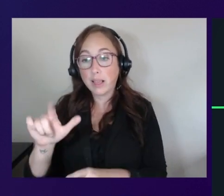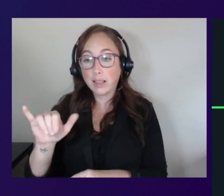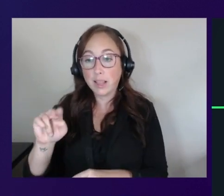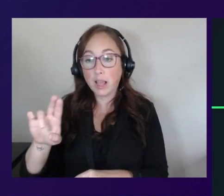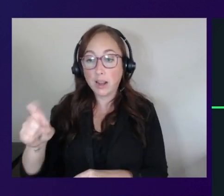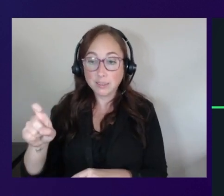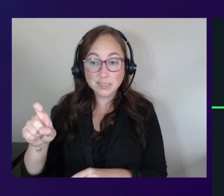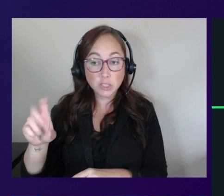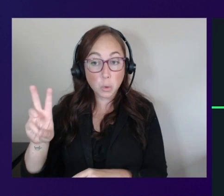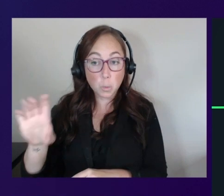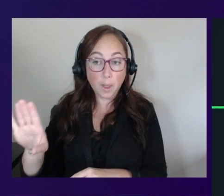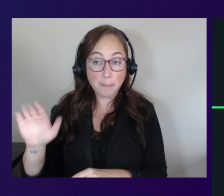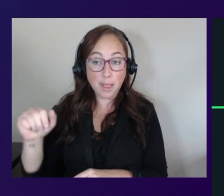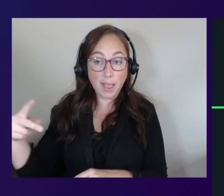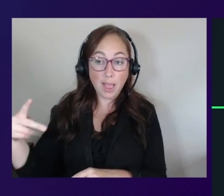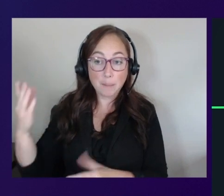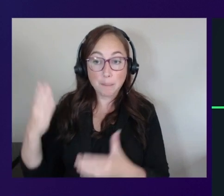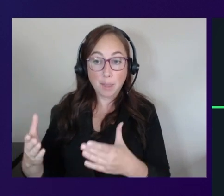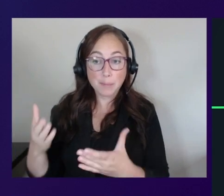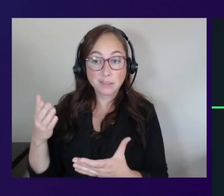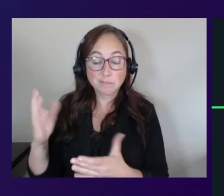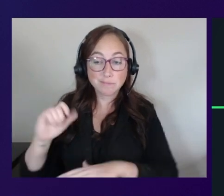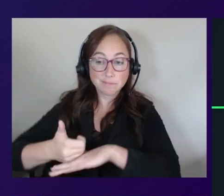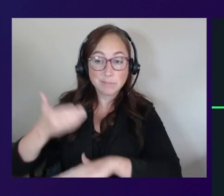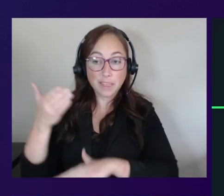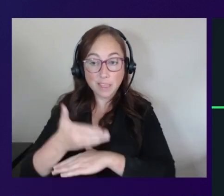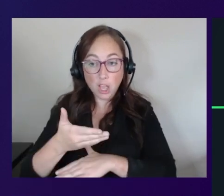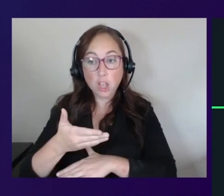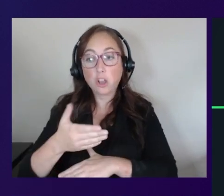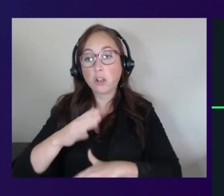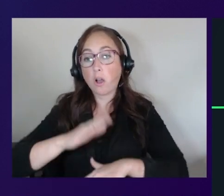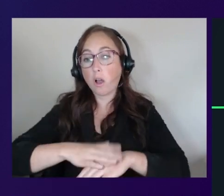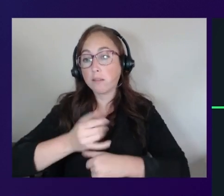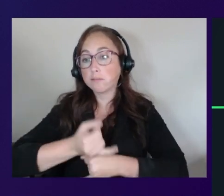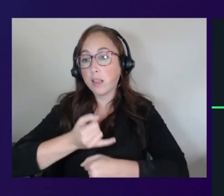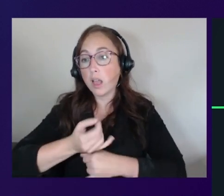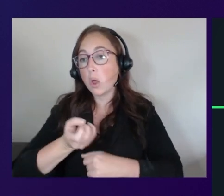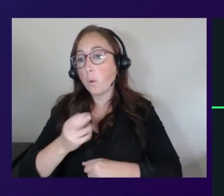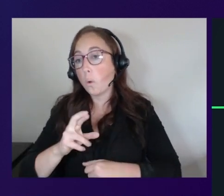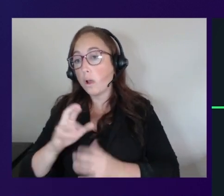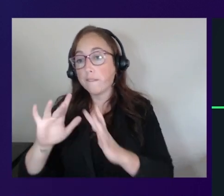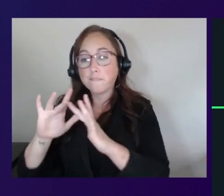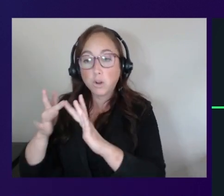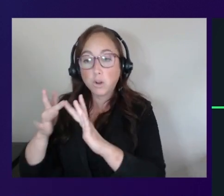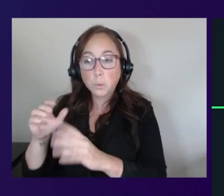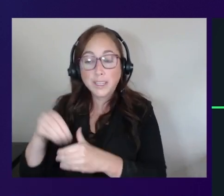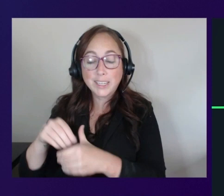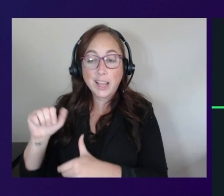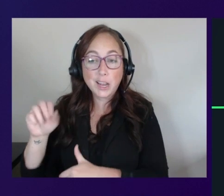be hosted on premises or, you know, accessed privately from a virtual private cloud in AWS,